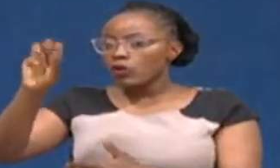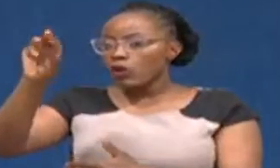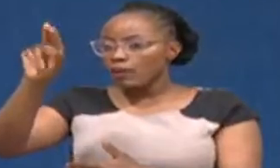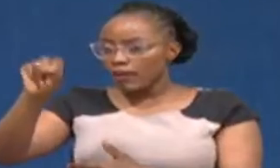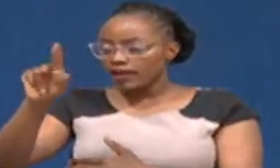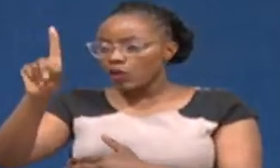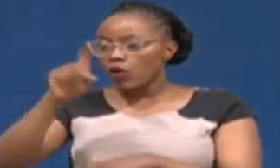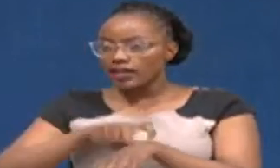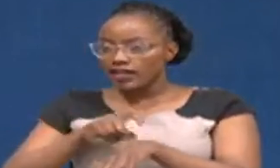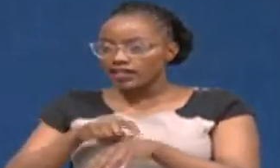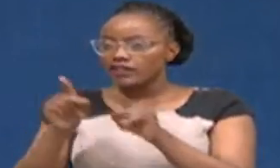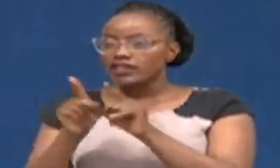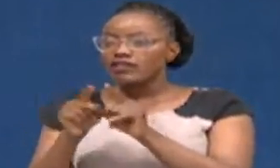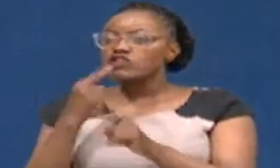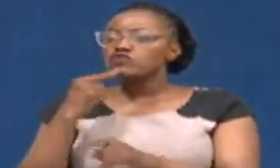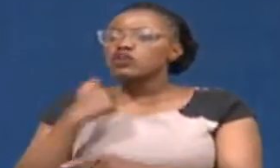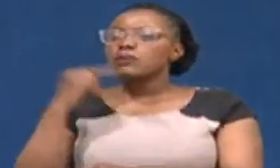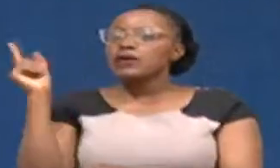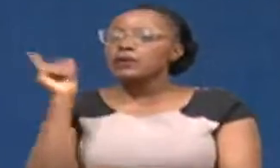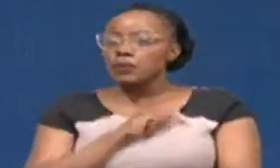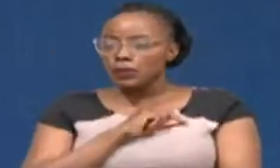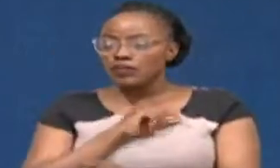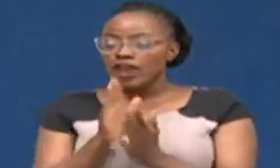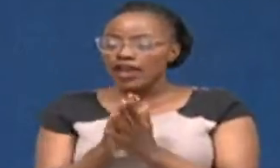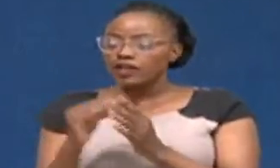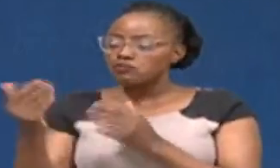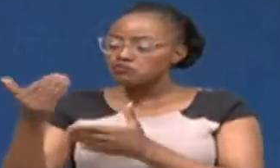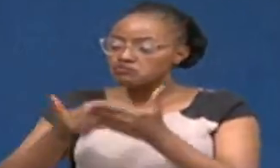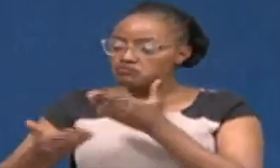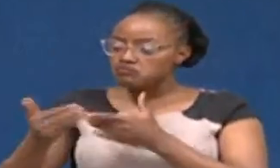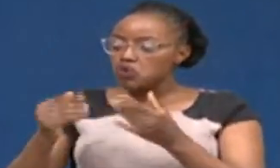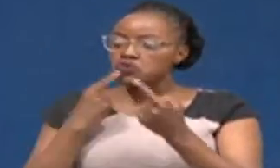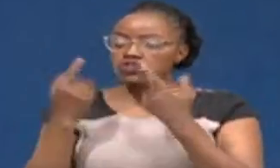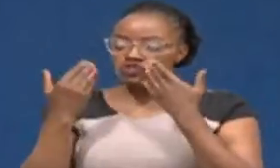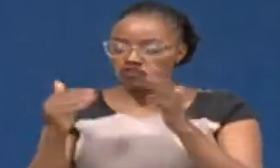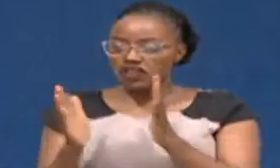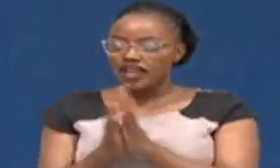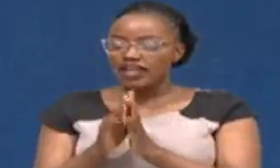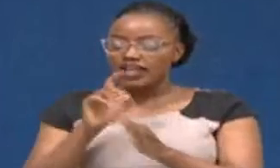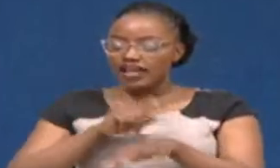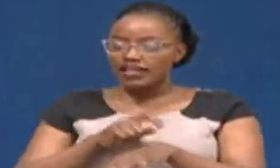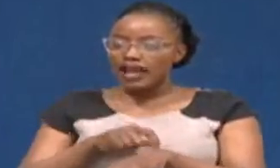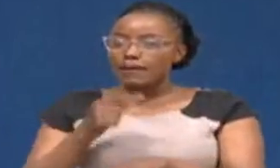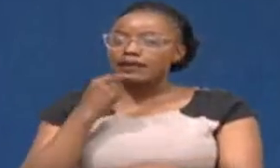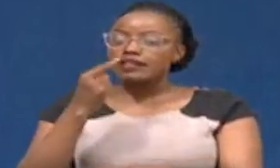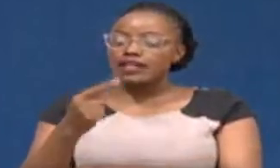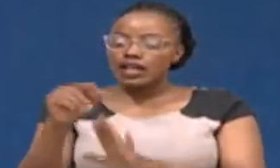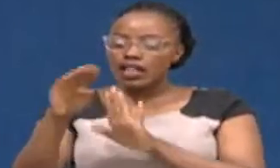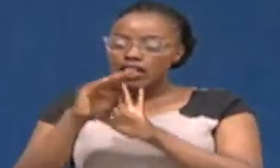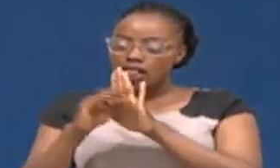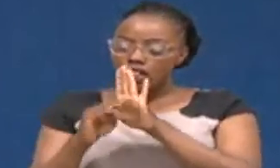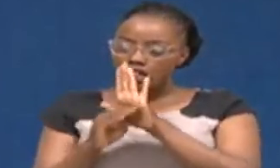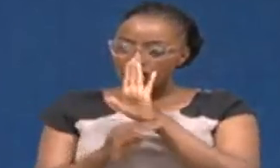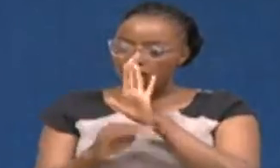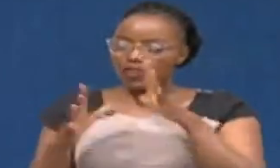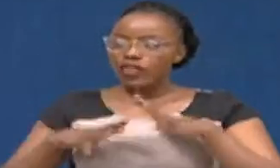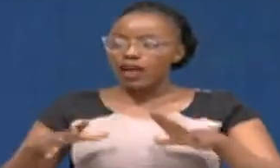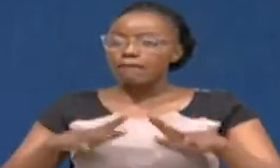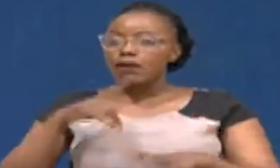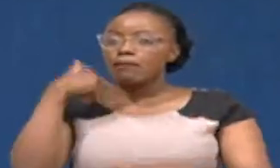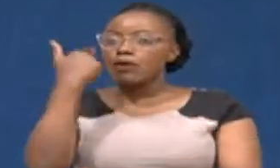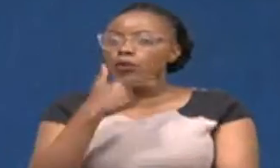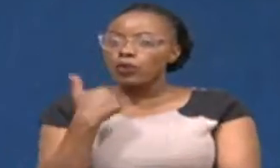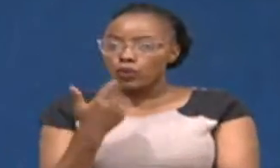one time even talked to me, and we talked about it. When I give the list of the people